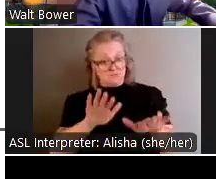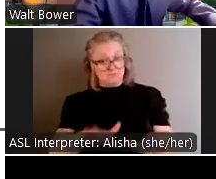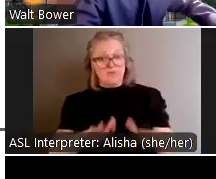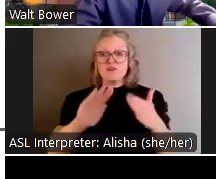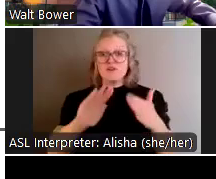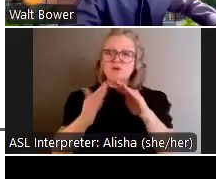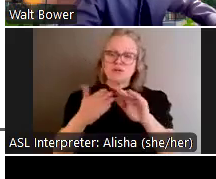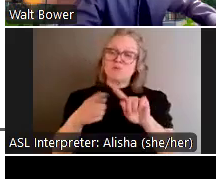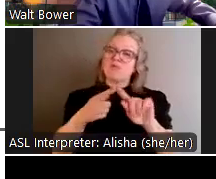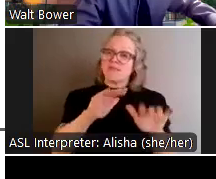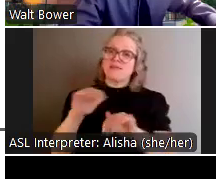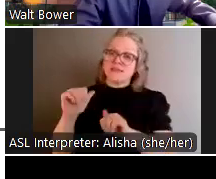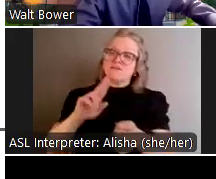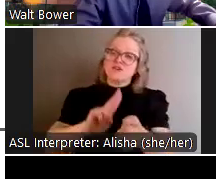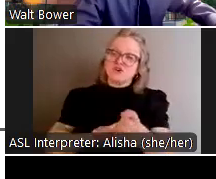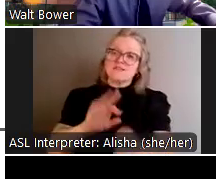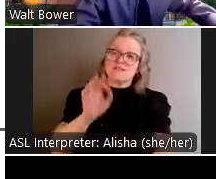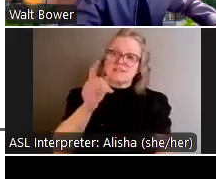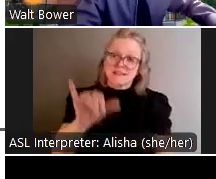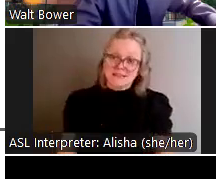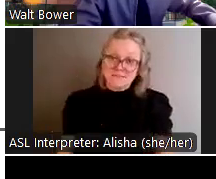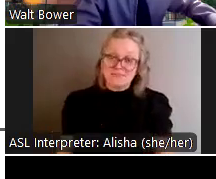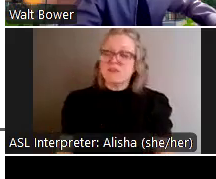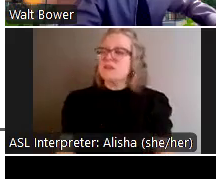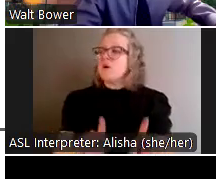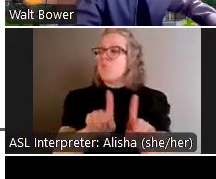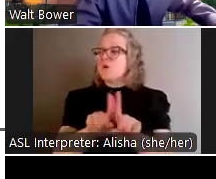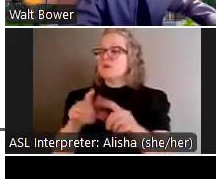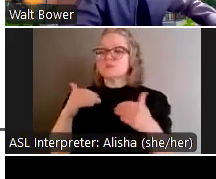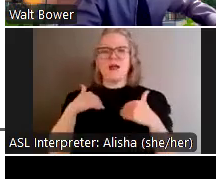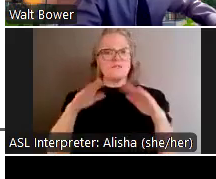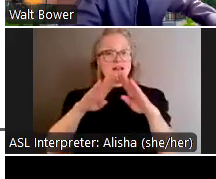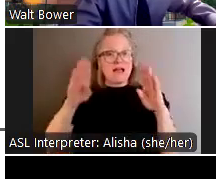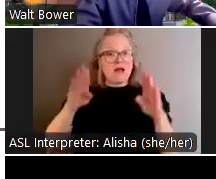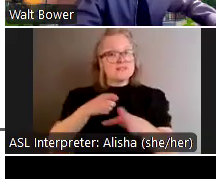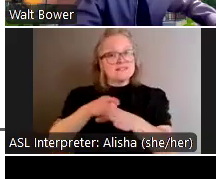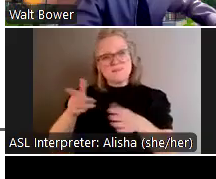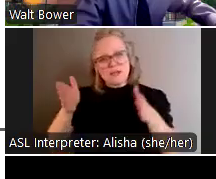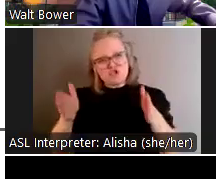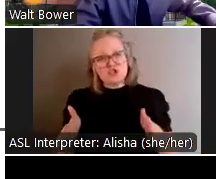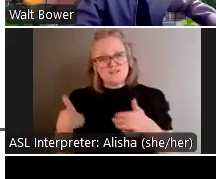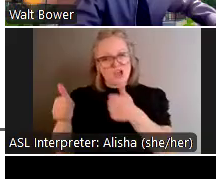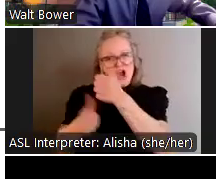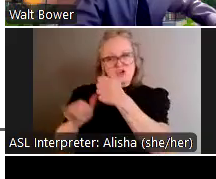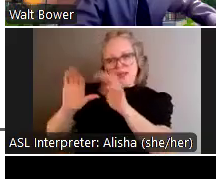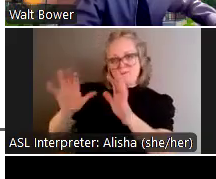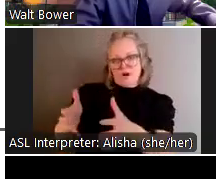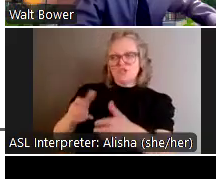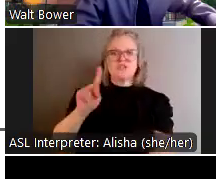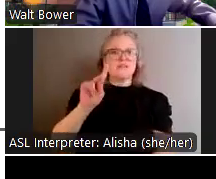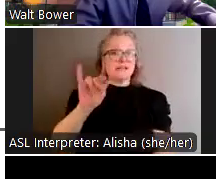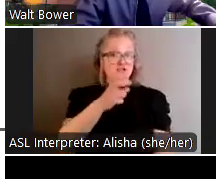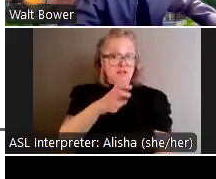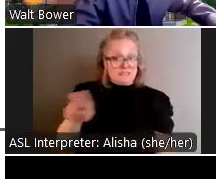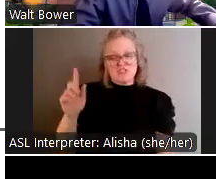when they leave the nursing facility. And then we also have housing specialists within this branch. In the Kentucky Transitions, they provide